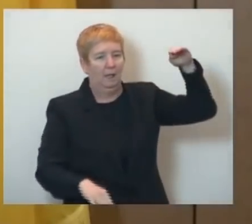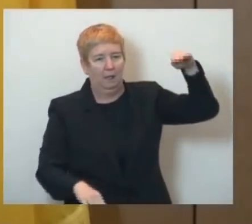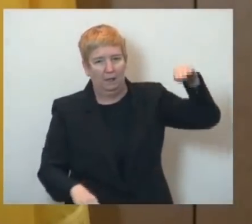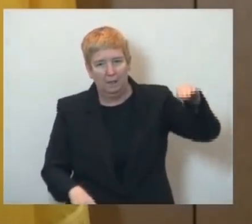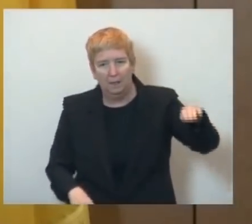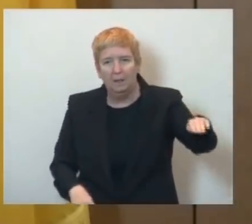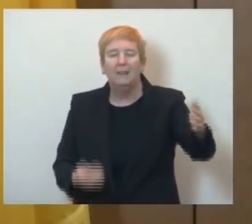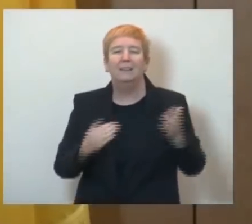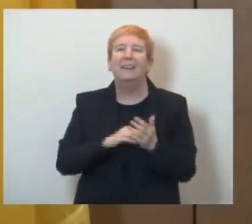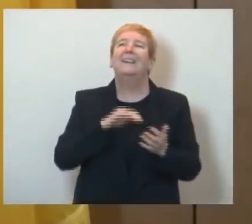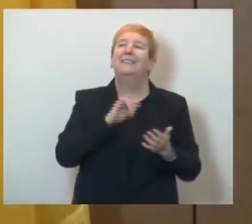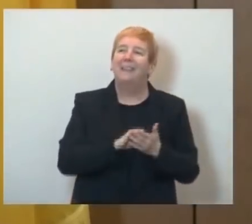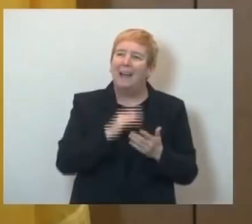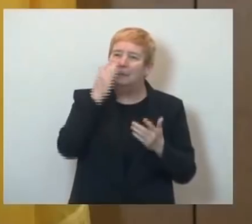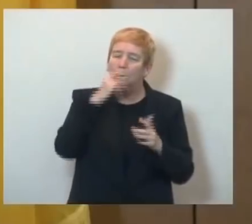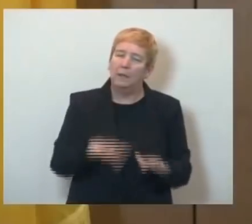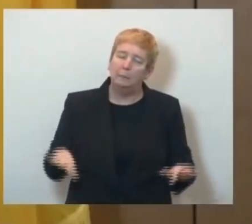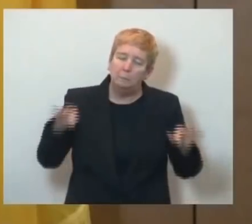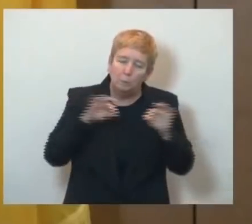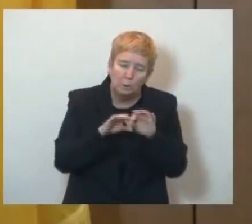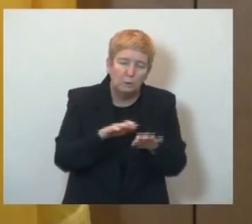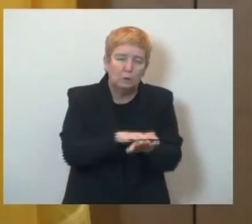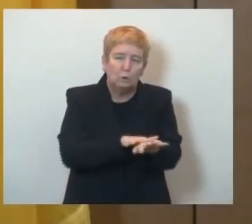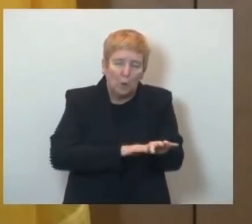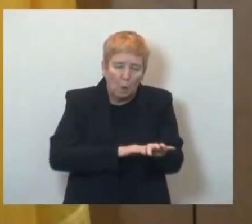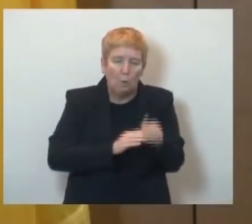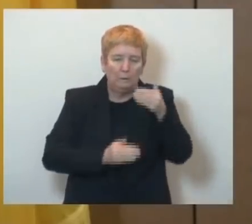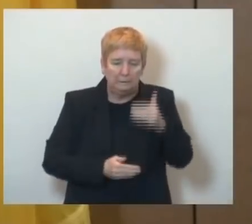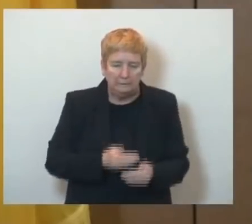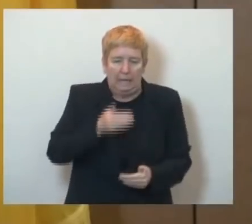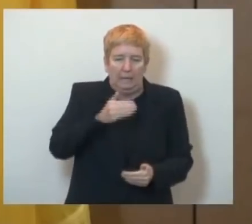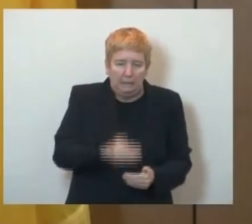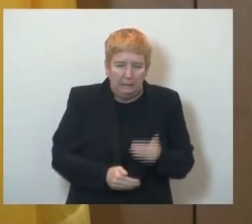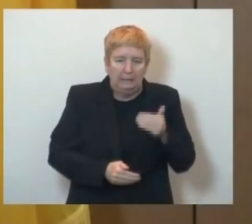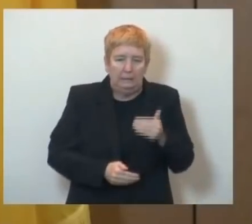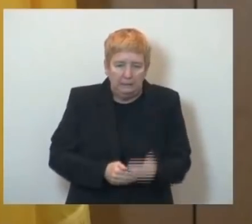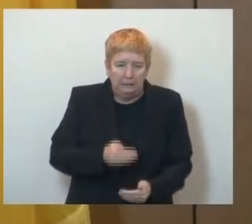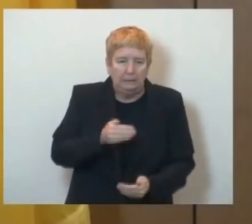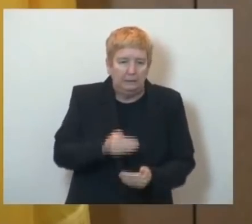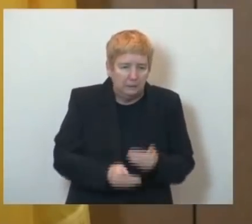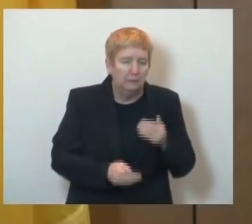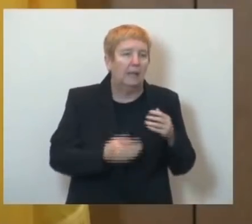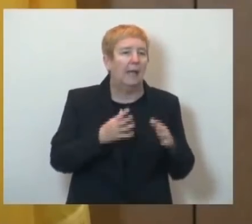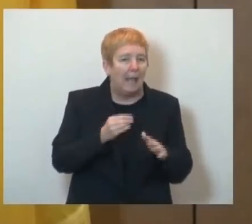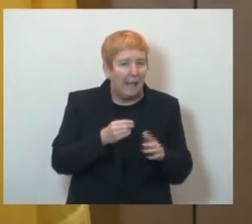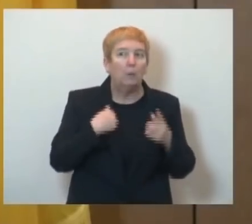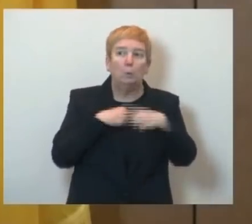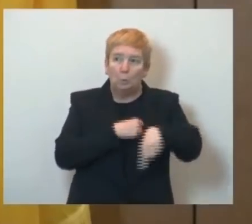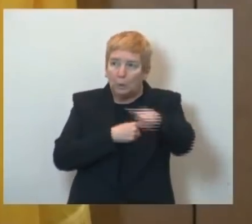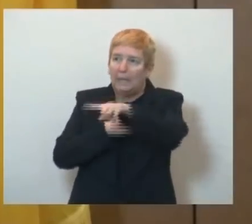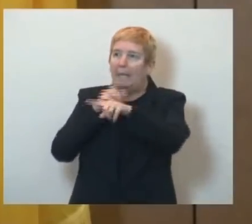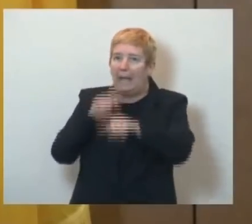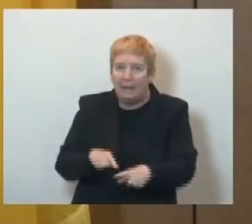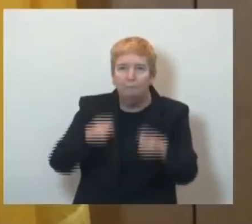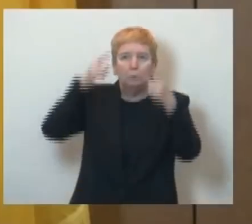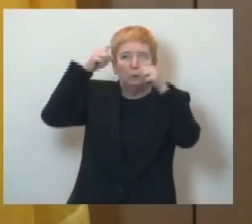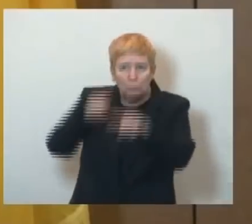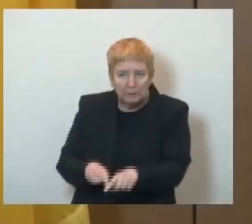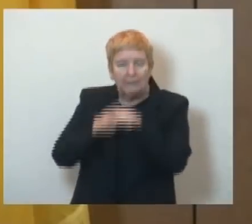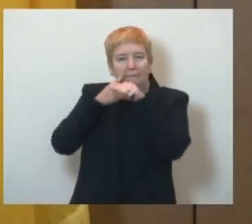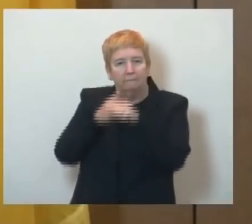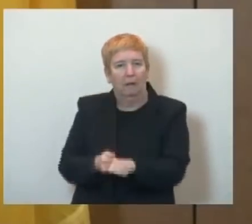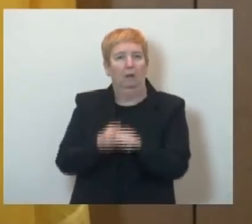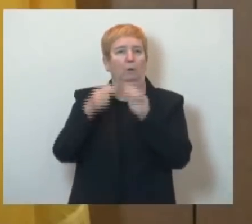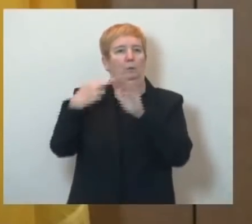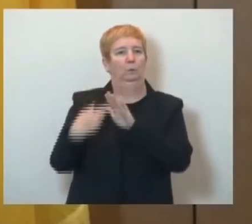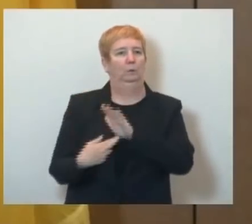slow, steady, viable, prudent, and we have to maintain our social contract. Otherwise, to your point, yes.